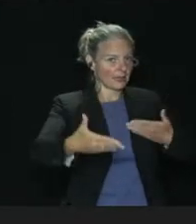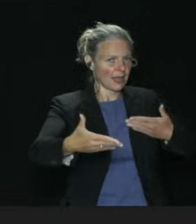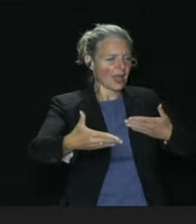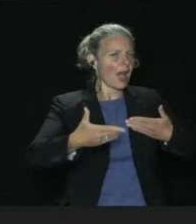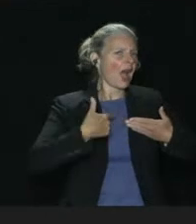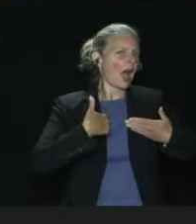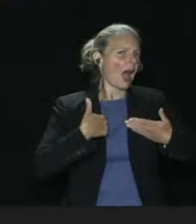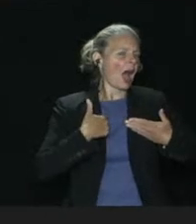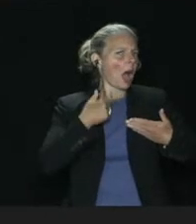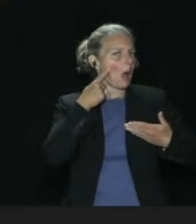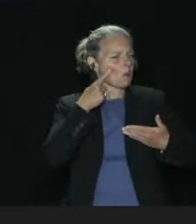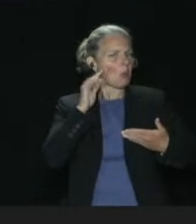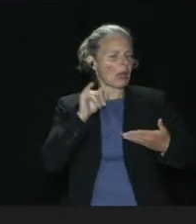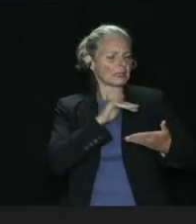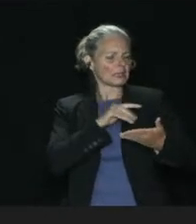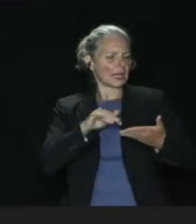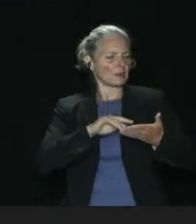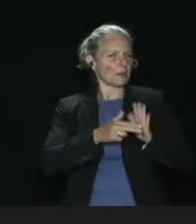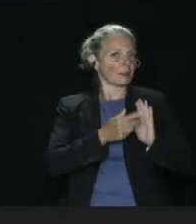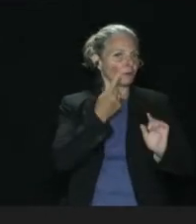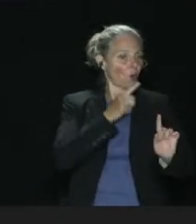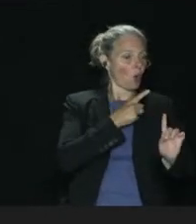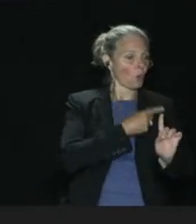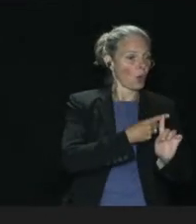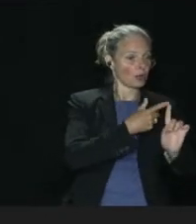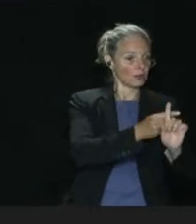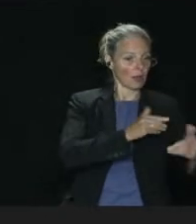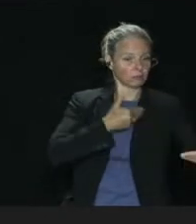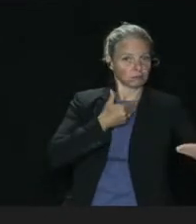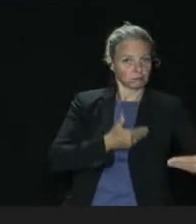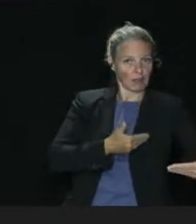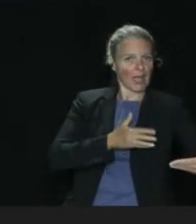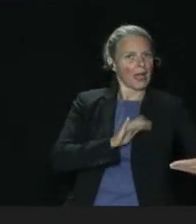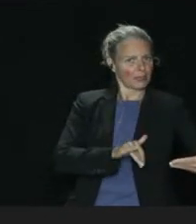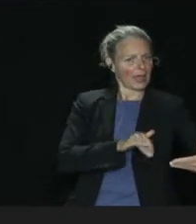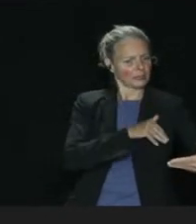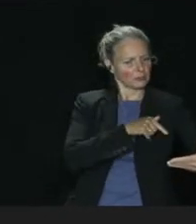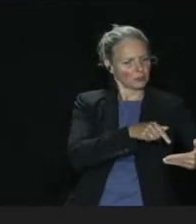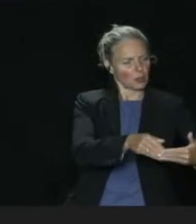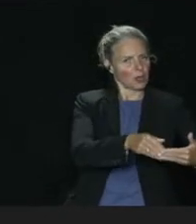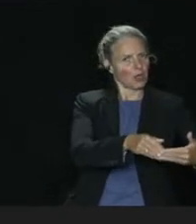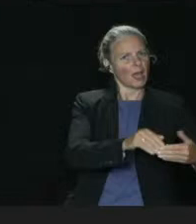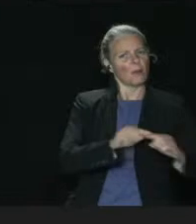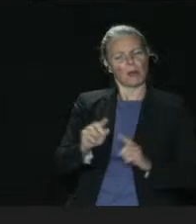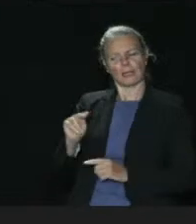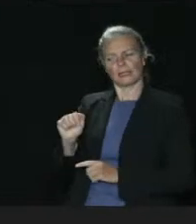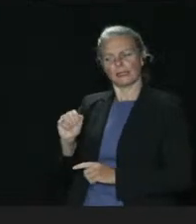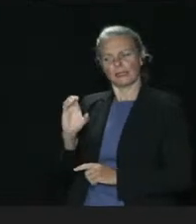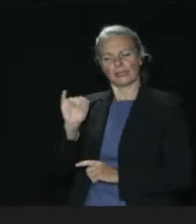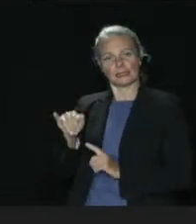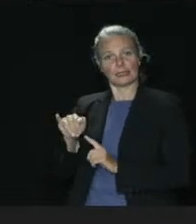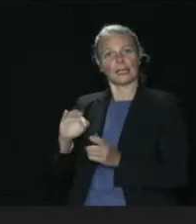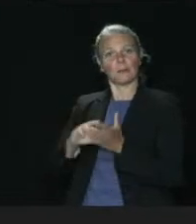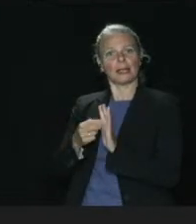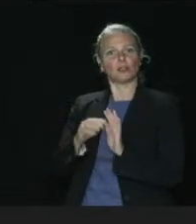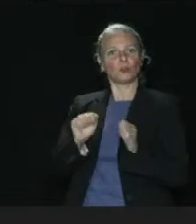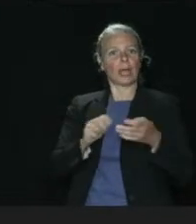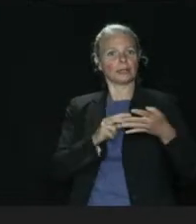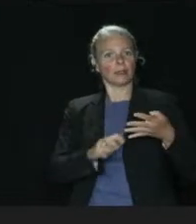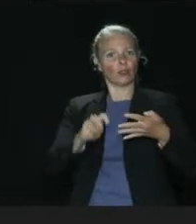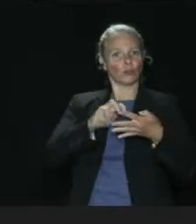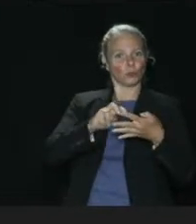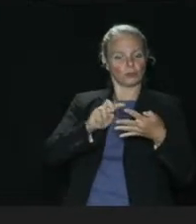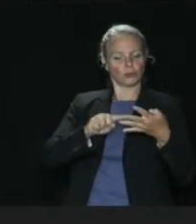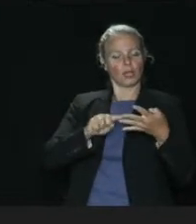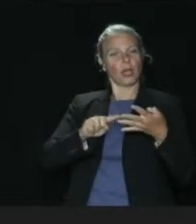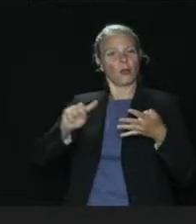dose of AstraZeneca. But a lot of people are now deciding that since it's allowed through NACI to switch to a Pfizer and Moderna. So